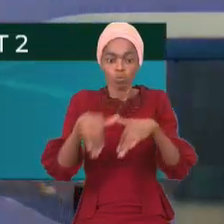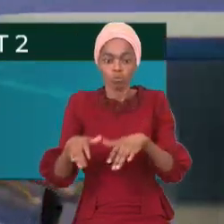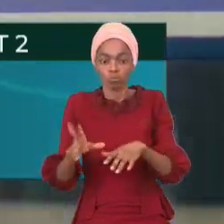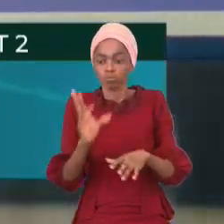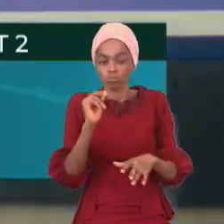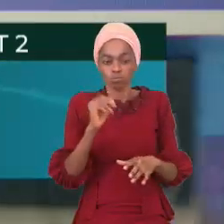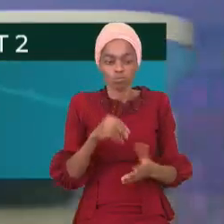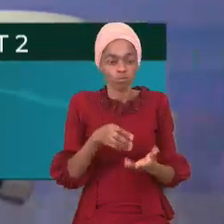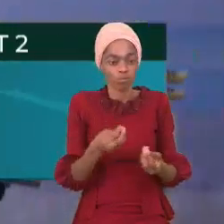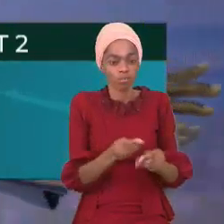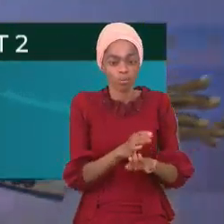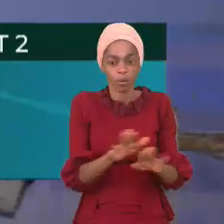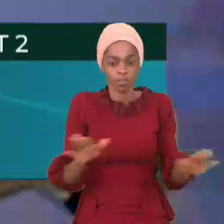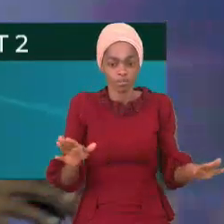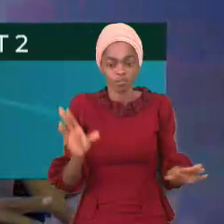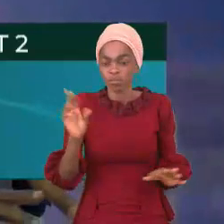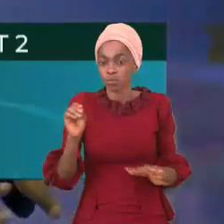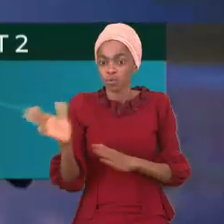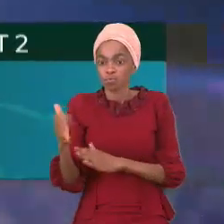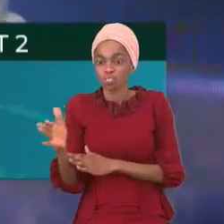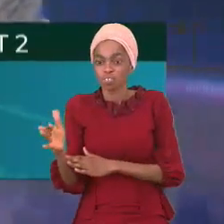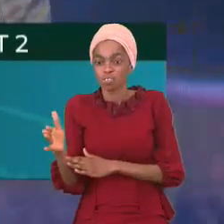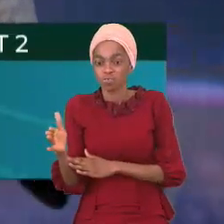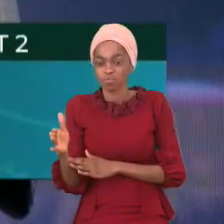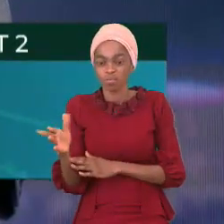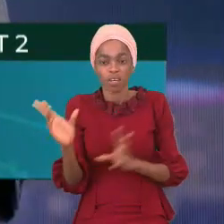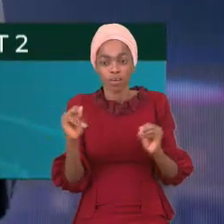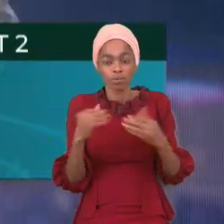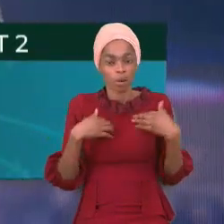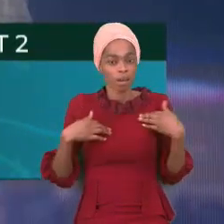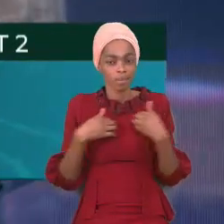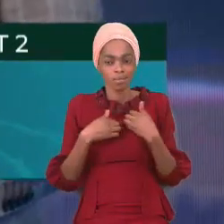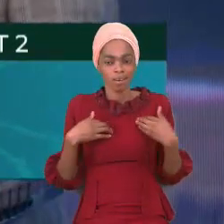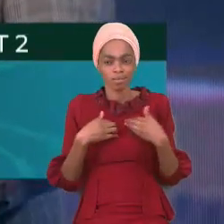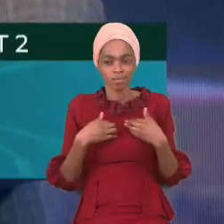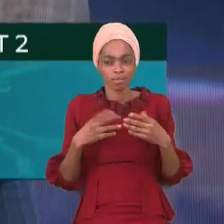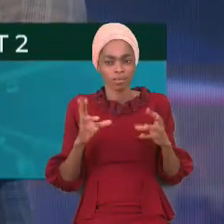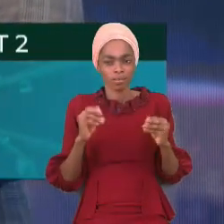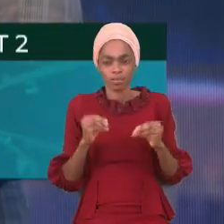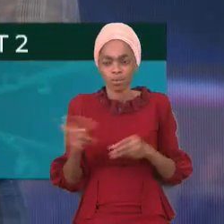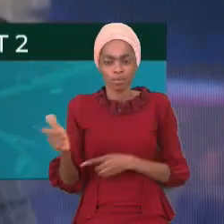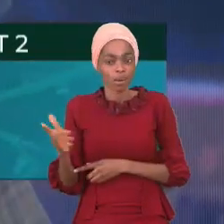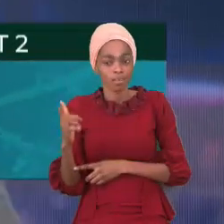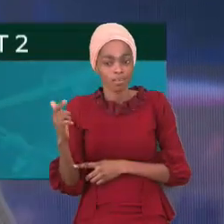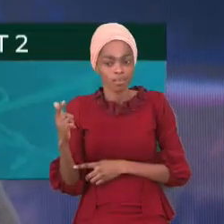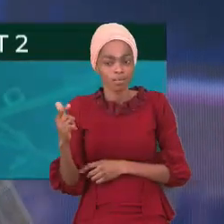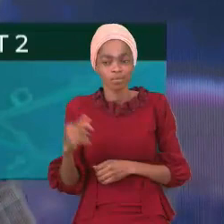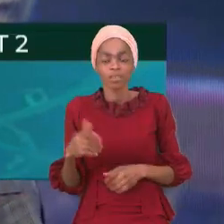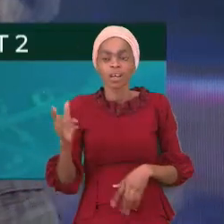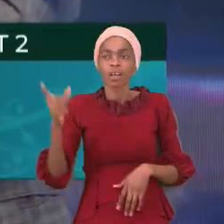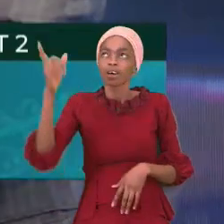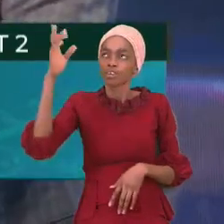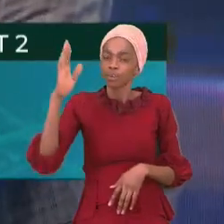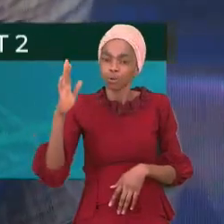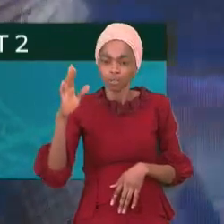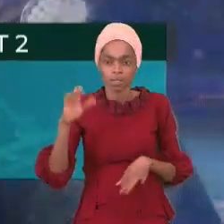solid ground, no fish, and no animal, and no grass. God did